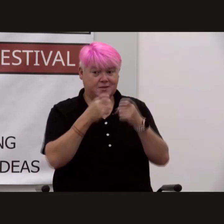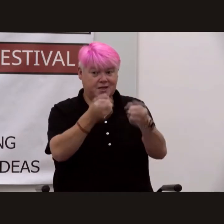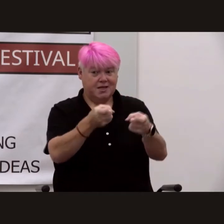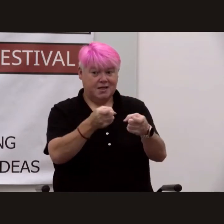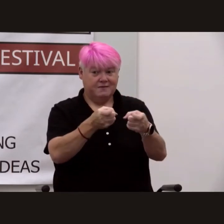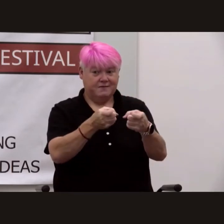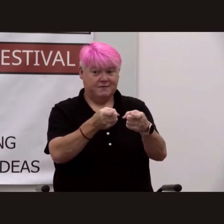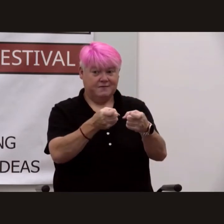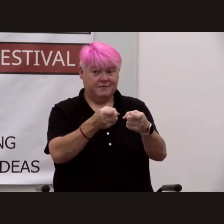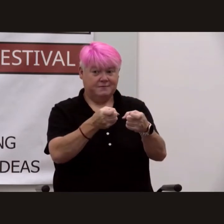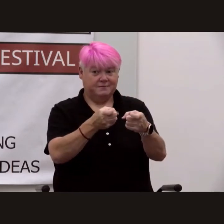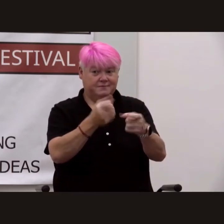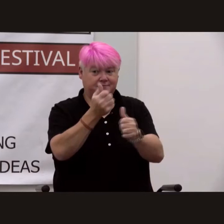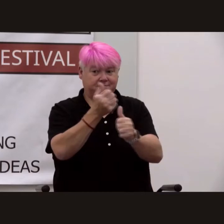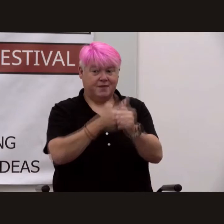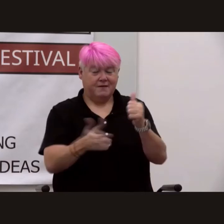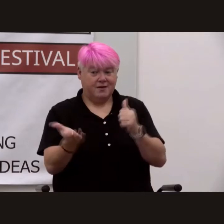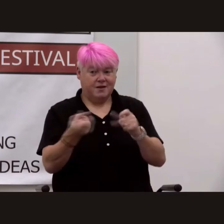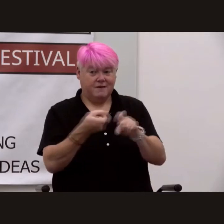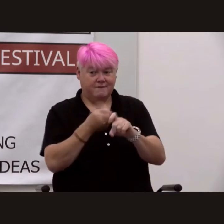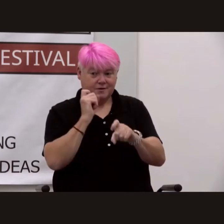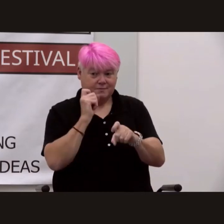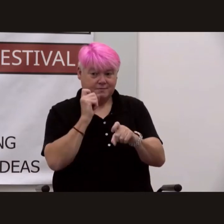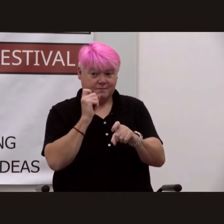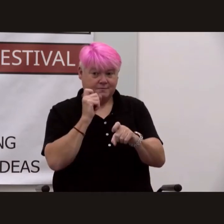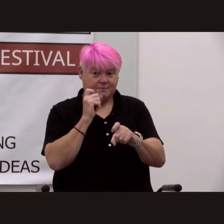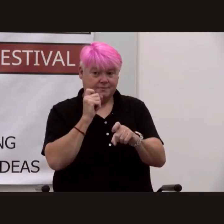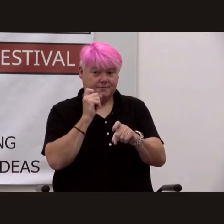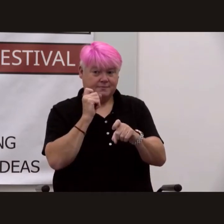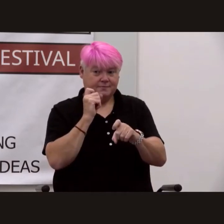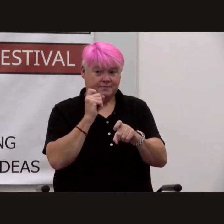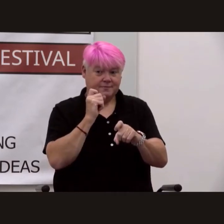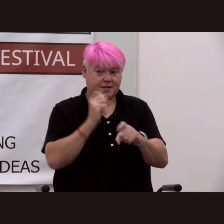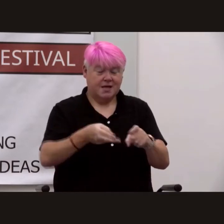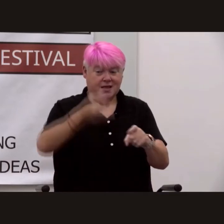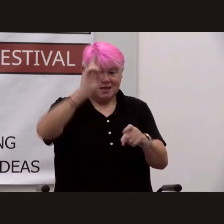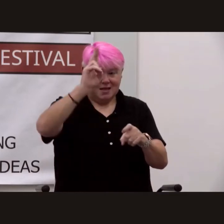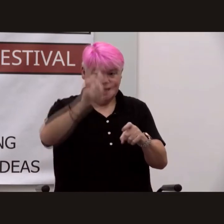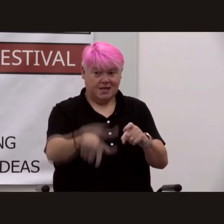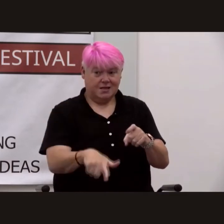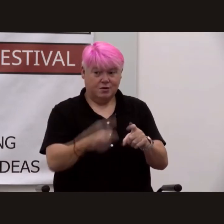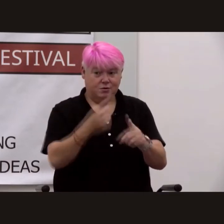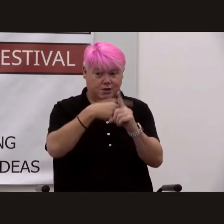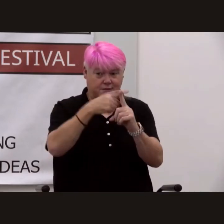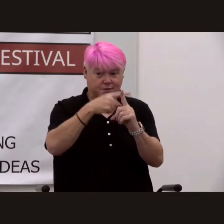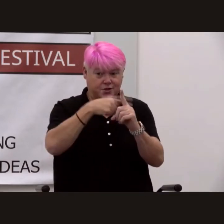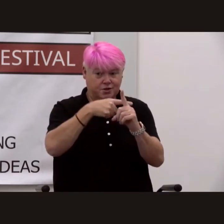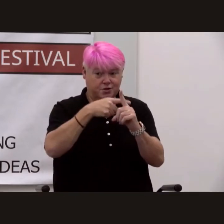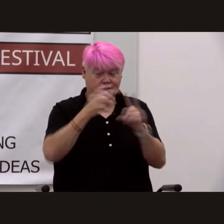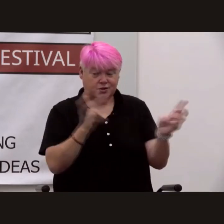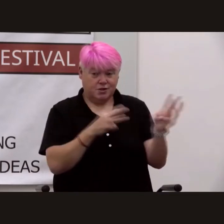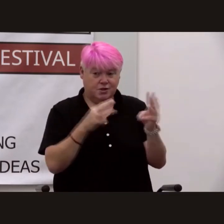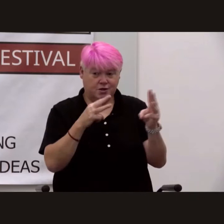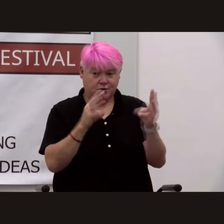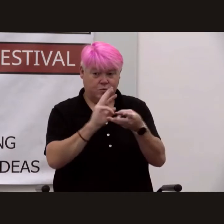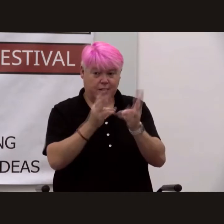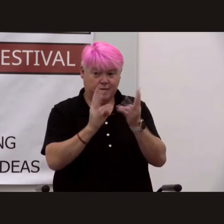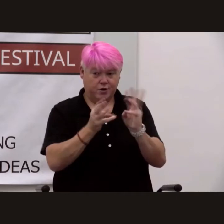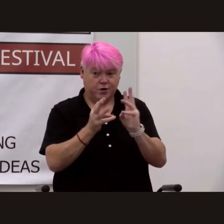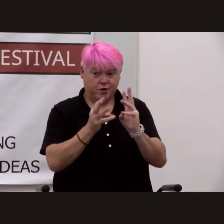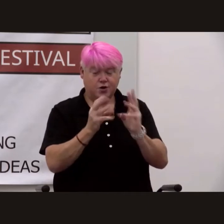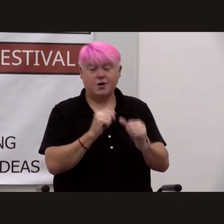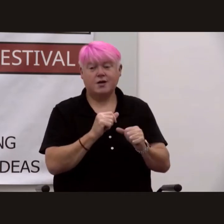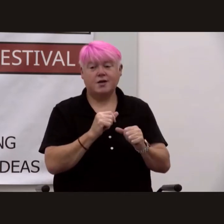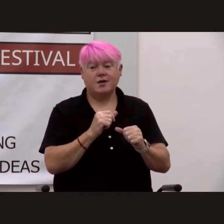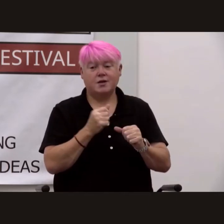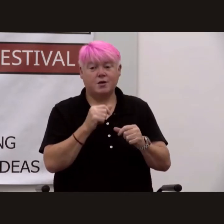everything from the high and low temperatures, the basic weather, whether they'd had an